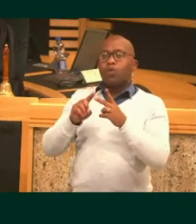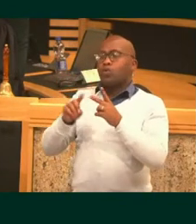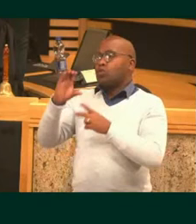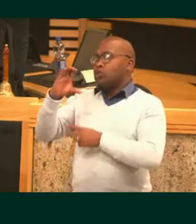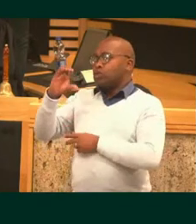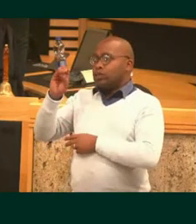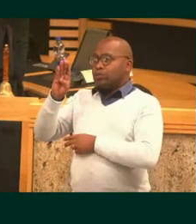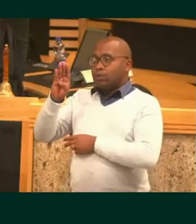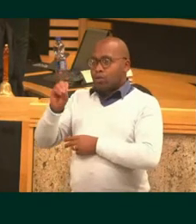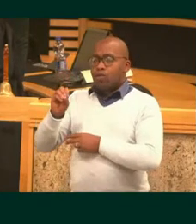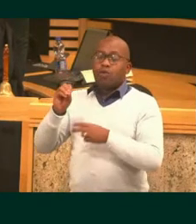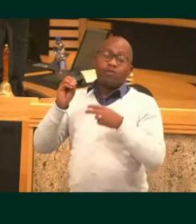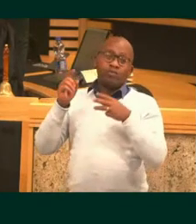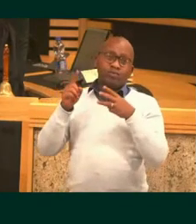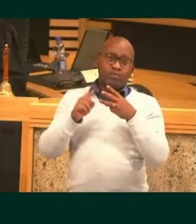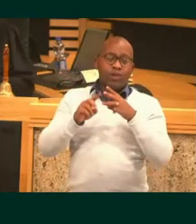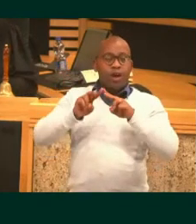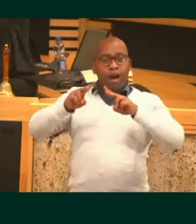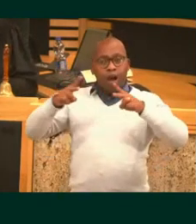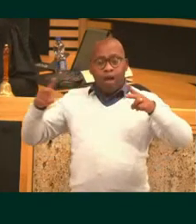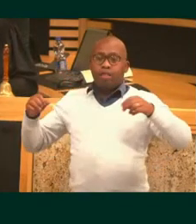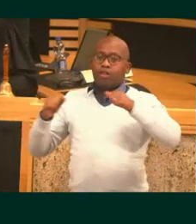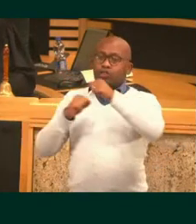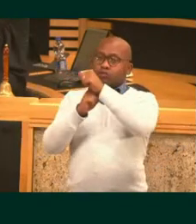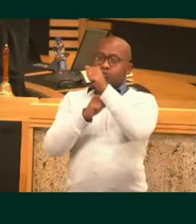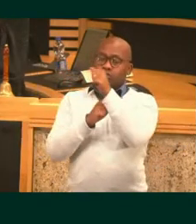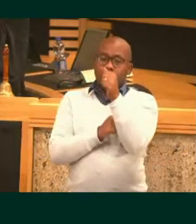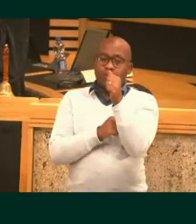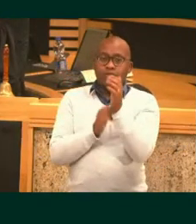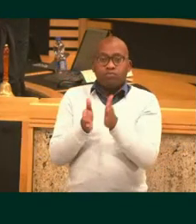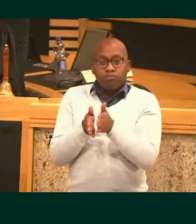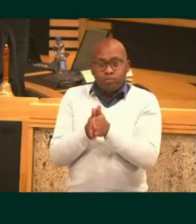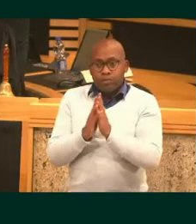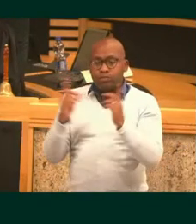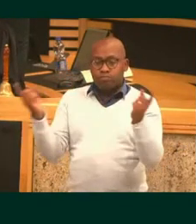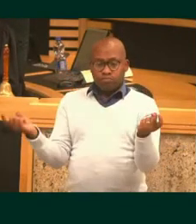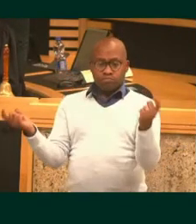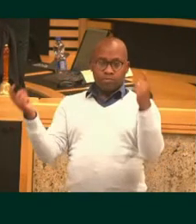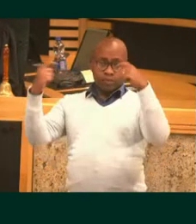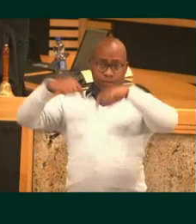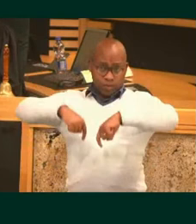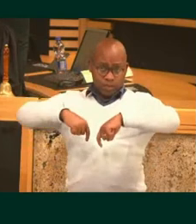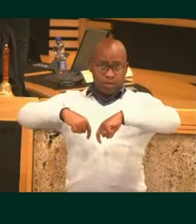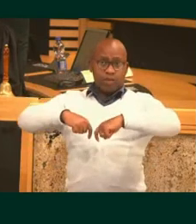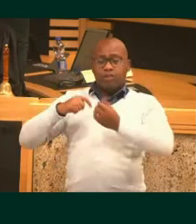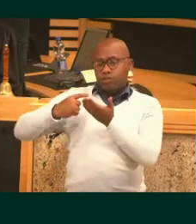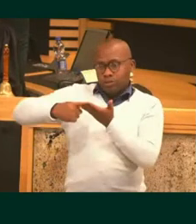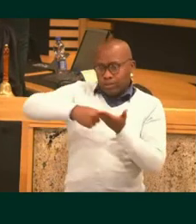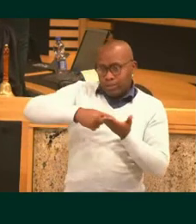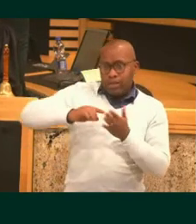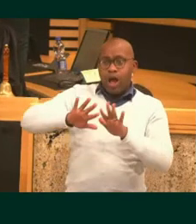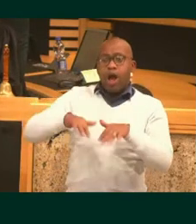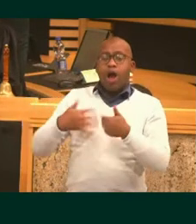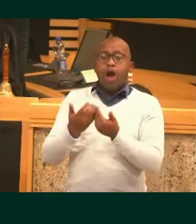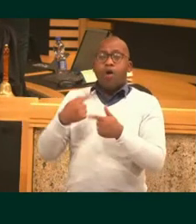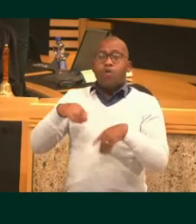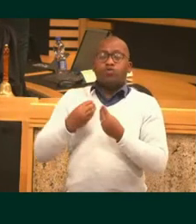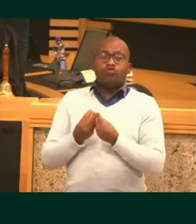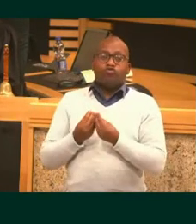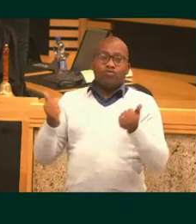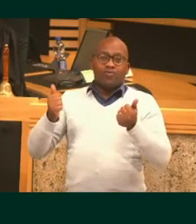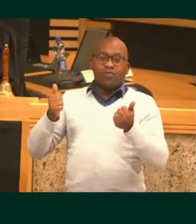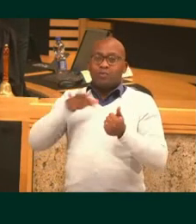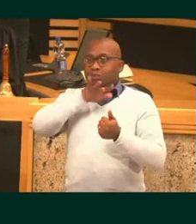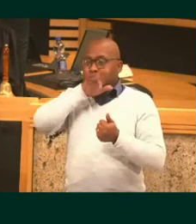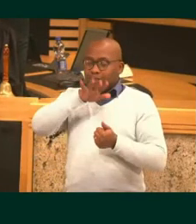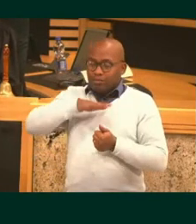stakeholders to pull resources expert expertise and knowledge in addressing expired and counterfeit food call for